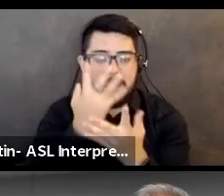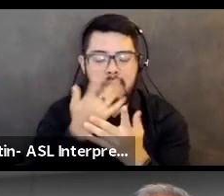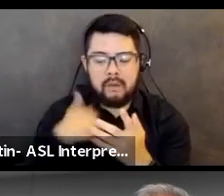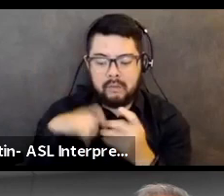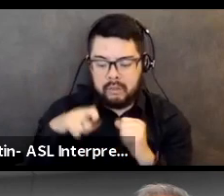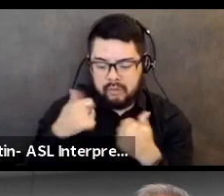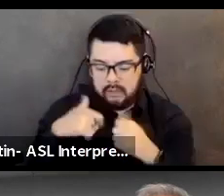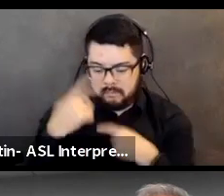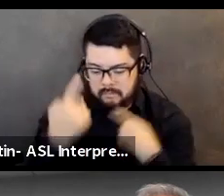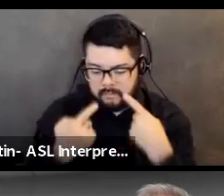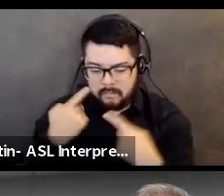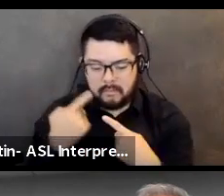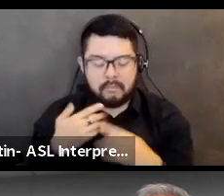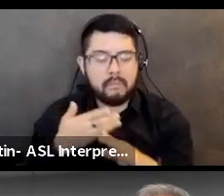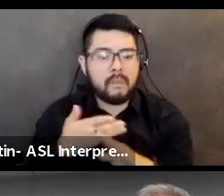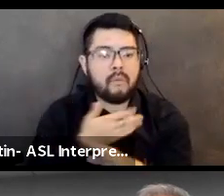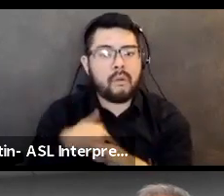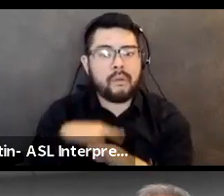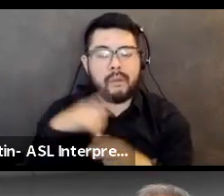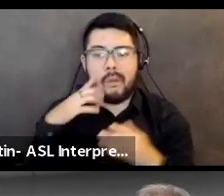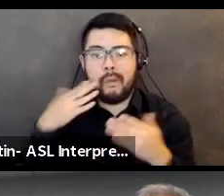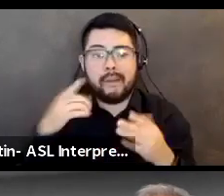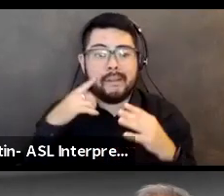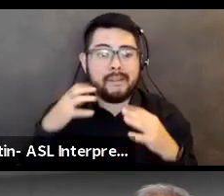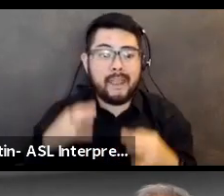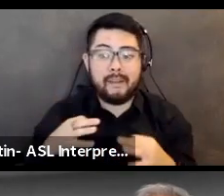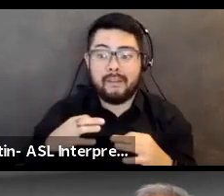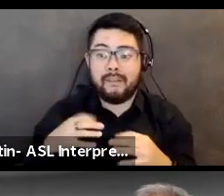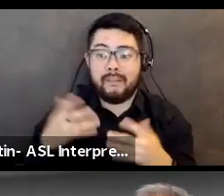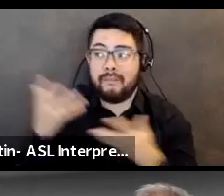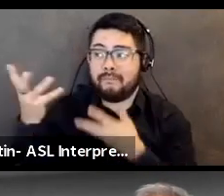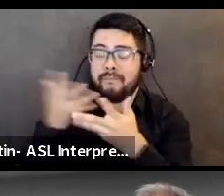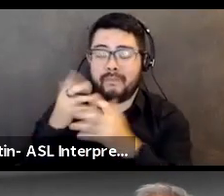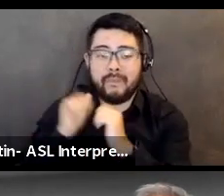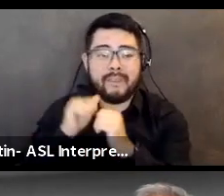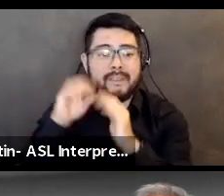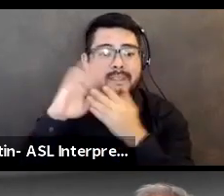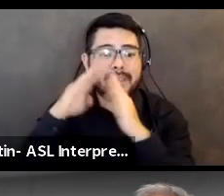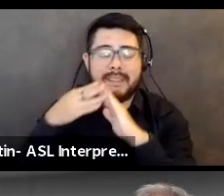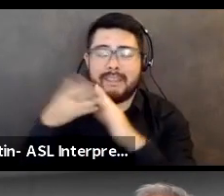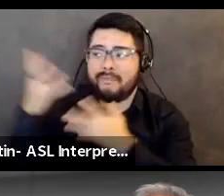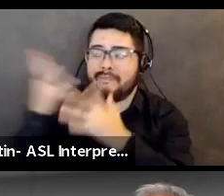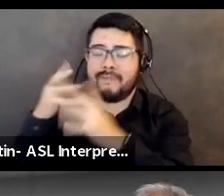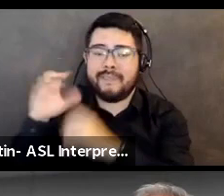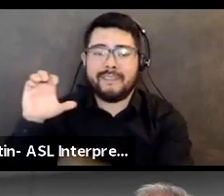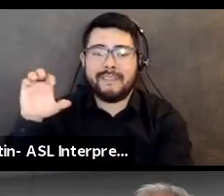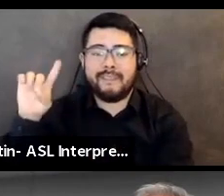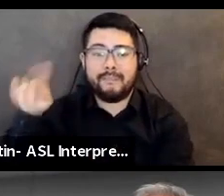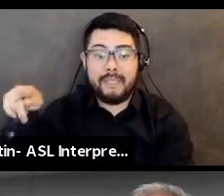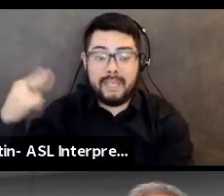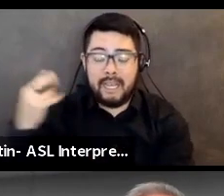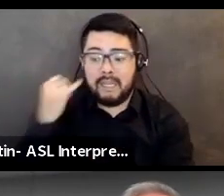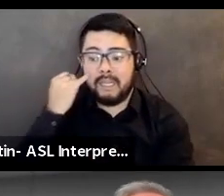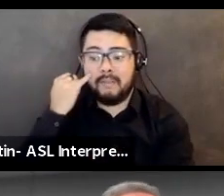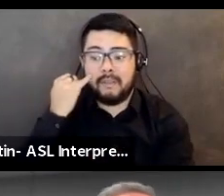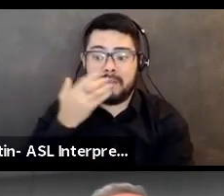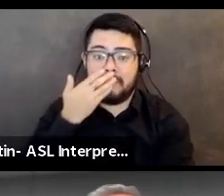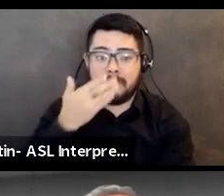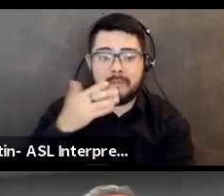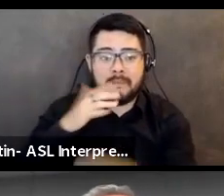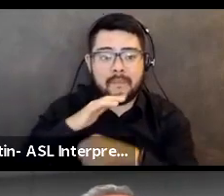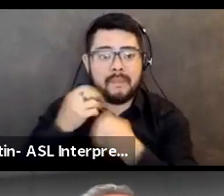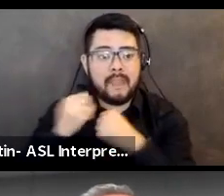we need to be able to uh work with the city and work with cdph to make that decision about um if it's safe to come back to in-person